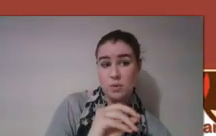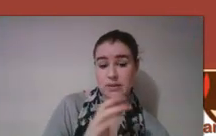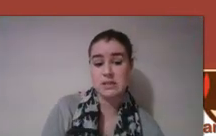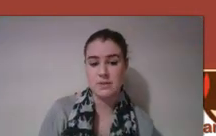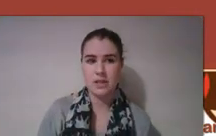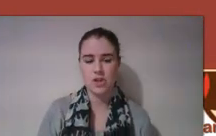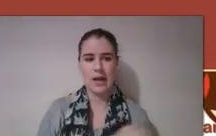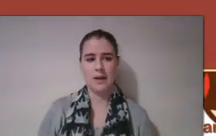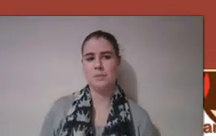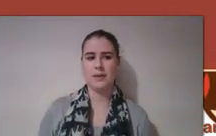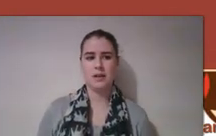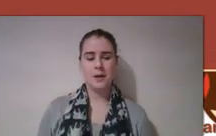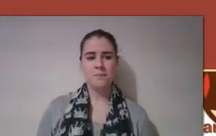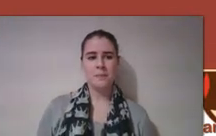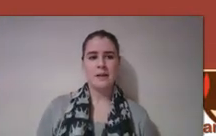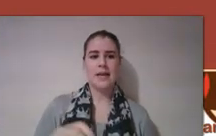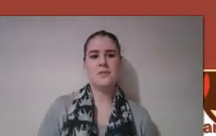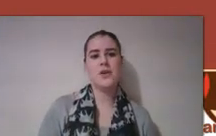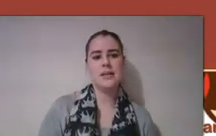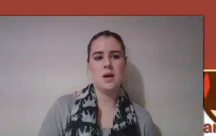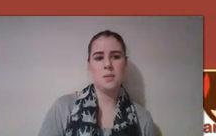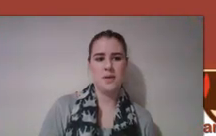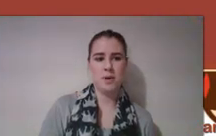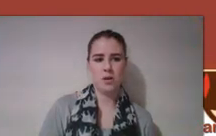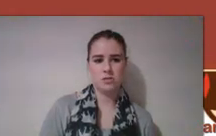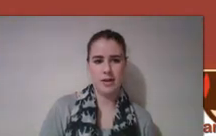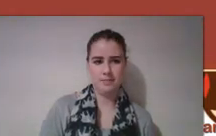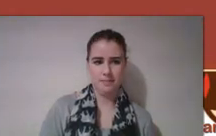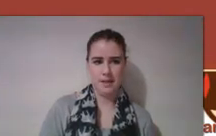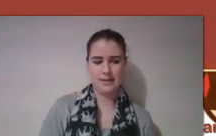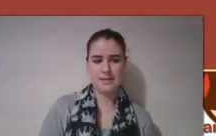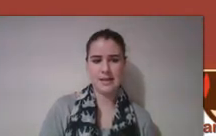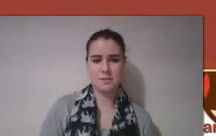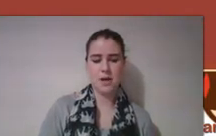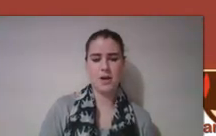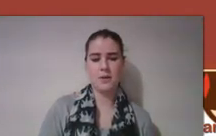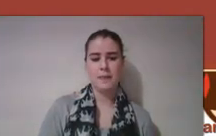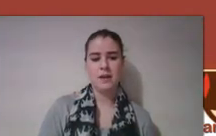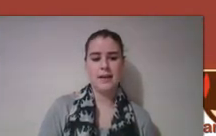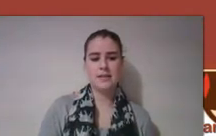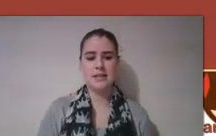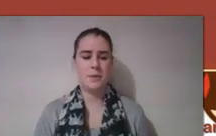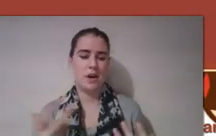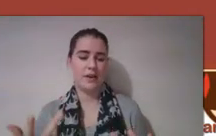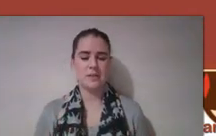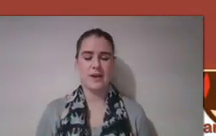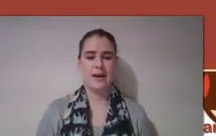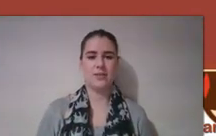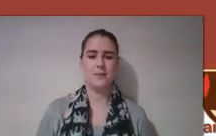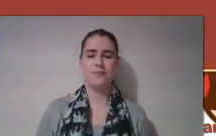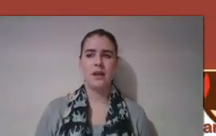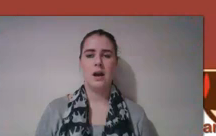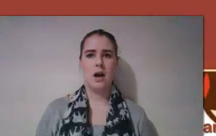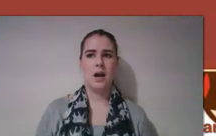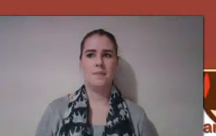just pinpointed some of the things you came up with. So here we've got an example of a pottery incense burner. Now, incense burner, if anyone's ever